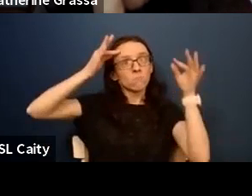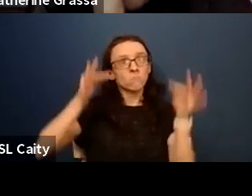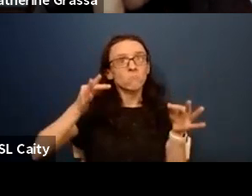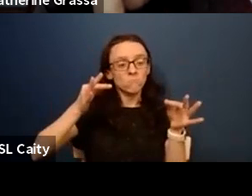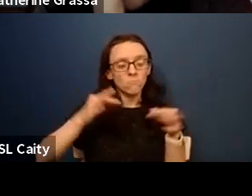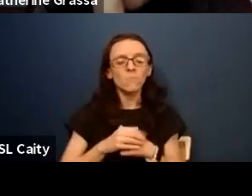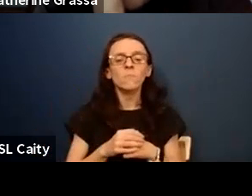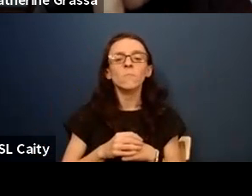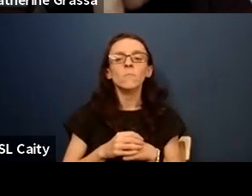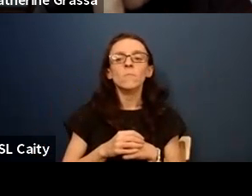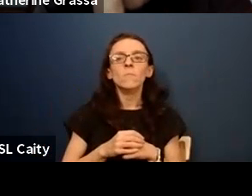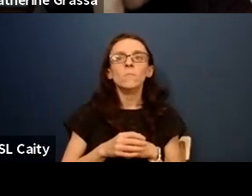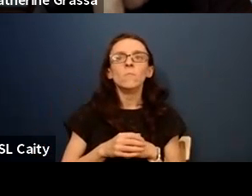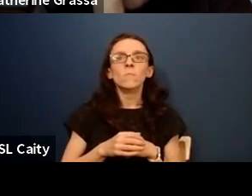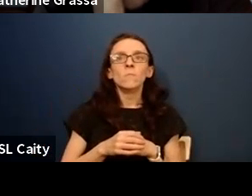is